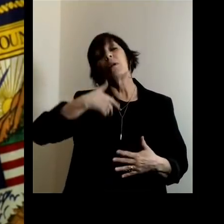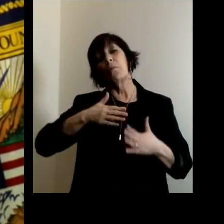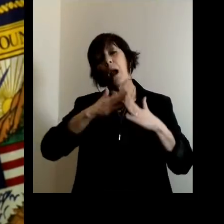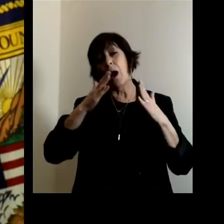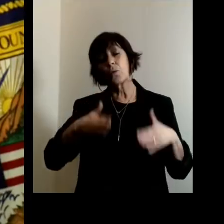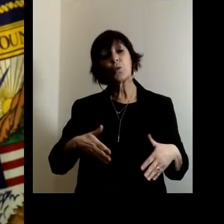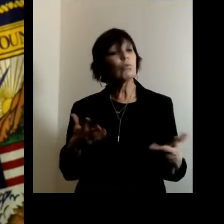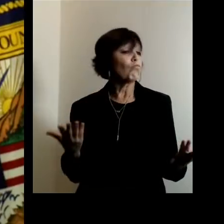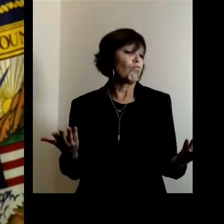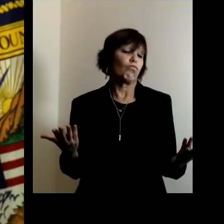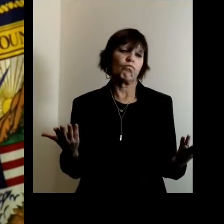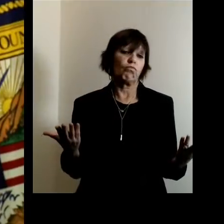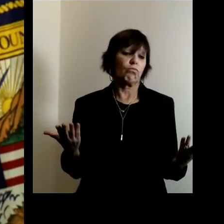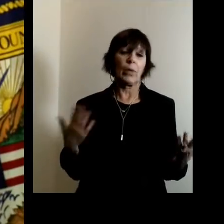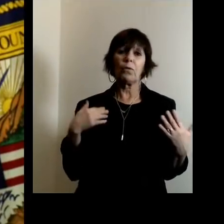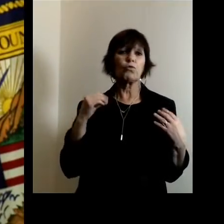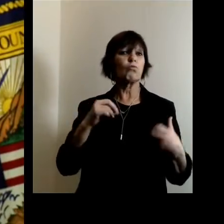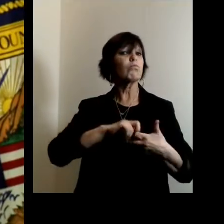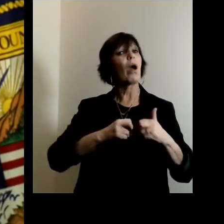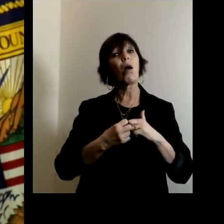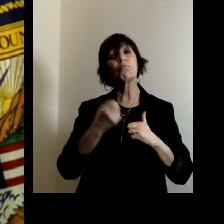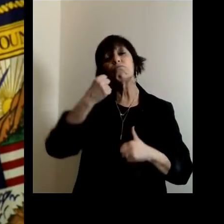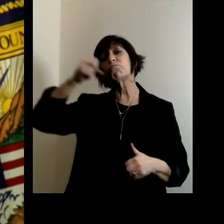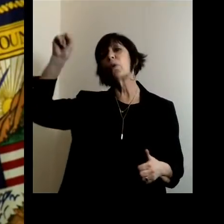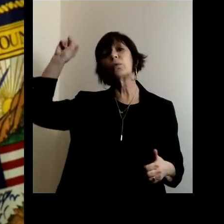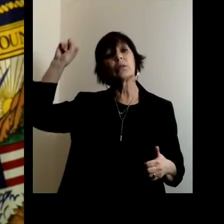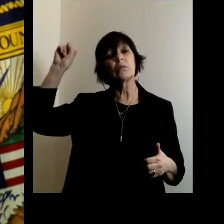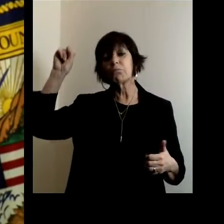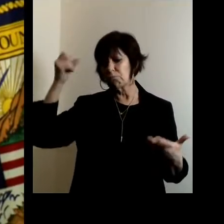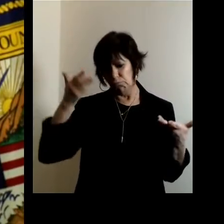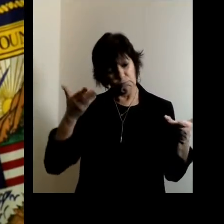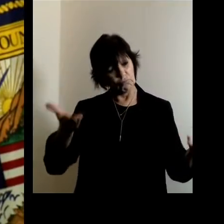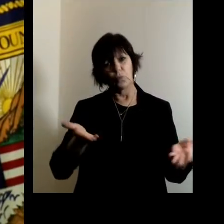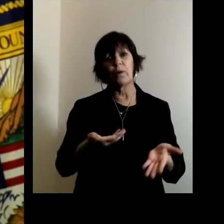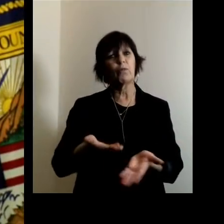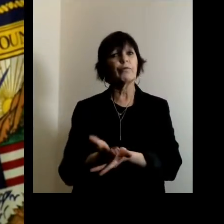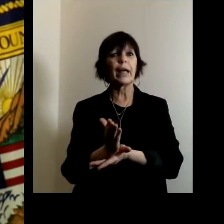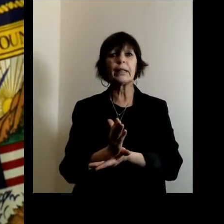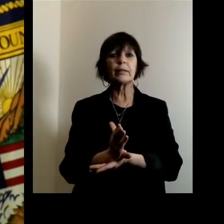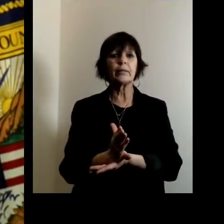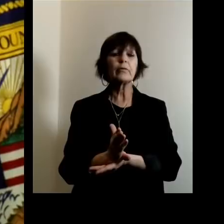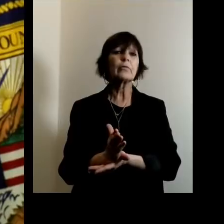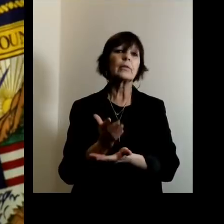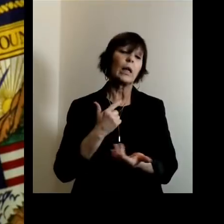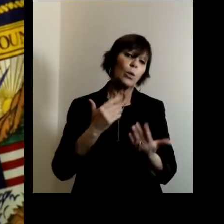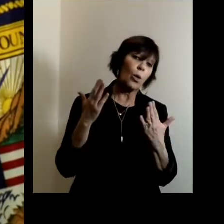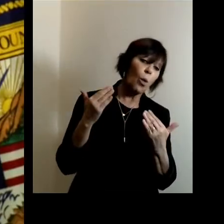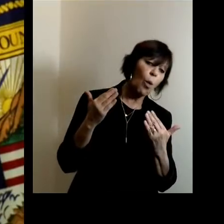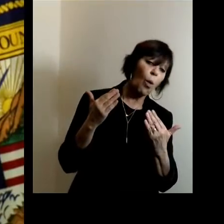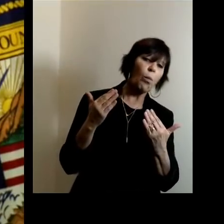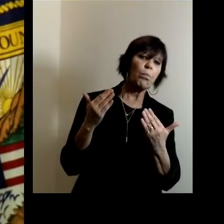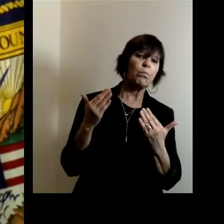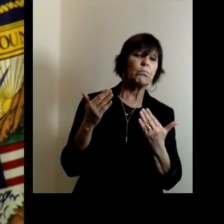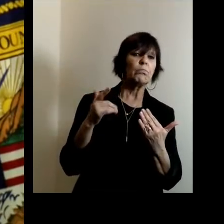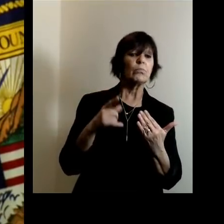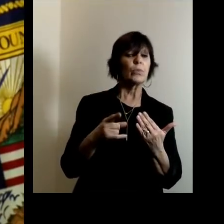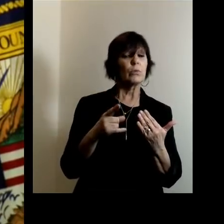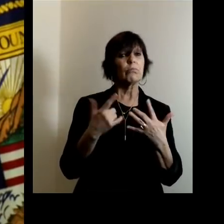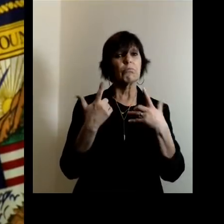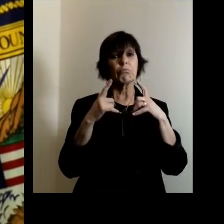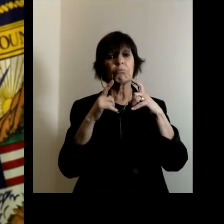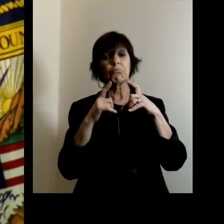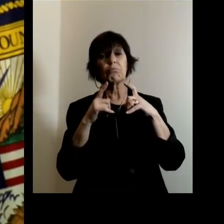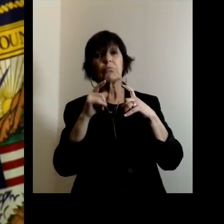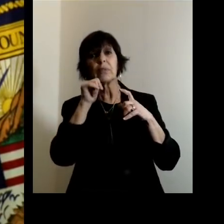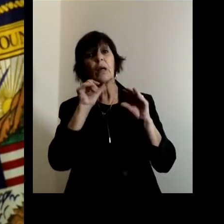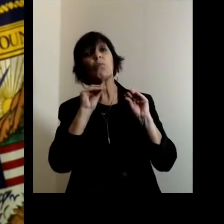I don't object to protesters. If they want to protest me, they have a right to do it. I certainly would hope they would, if they're going to protest, they do it in such a manner where they're not putting